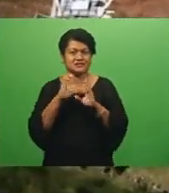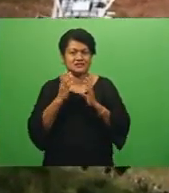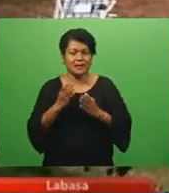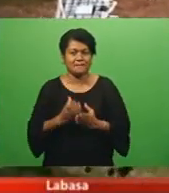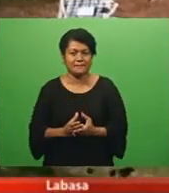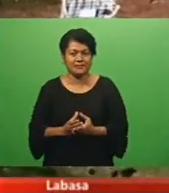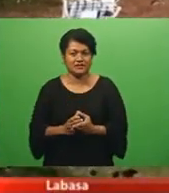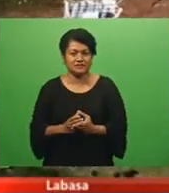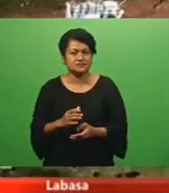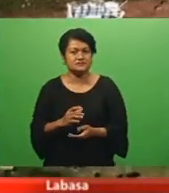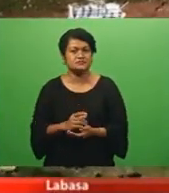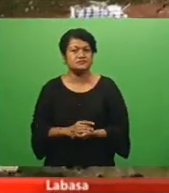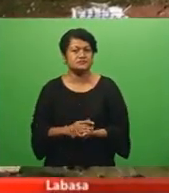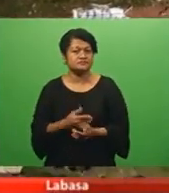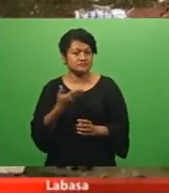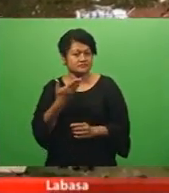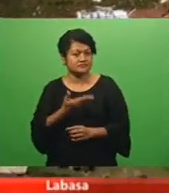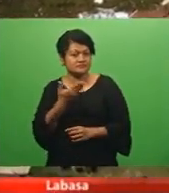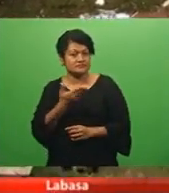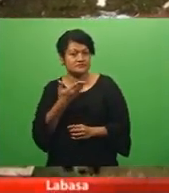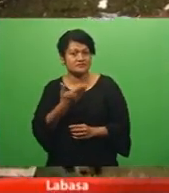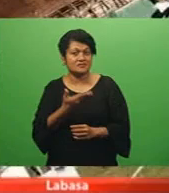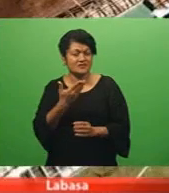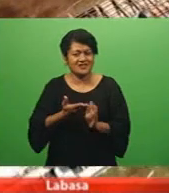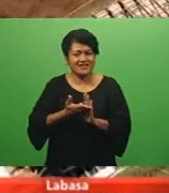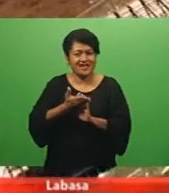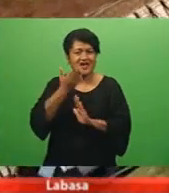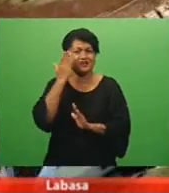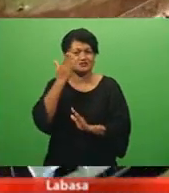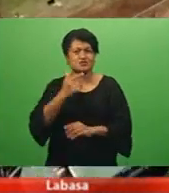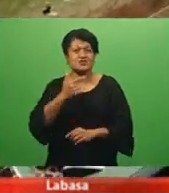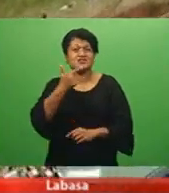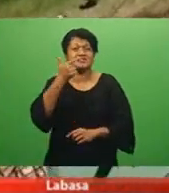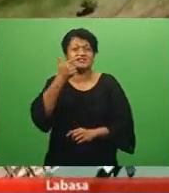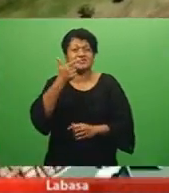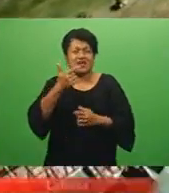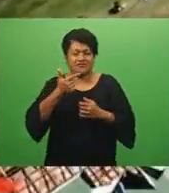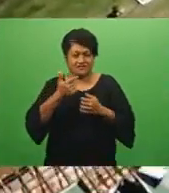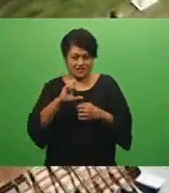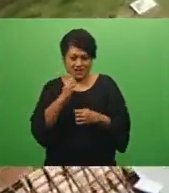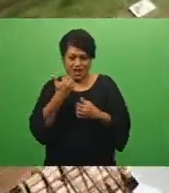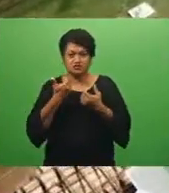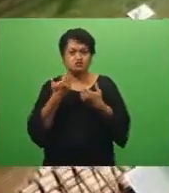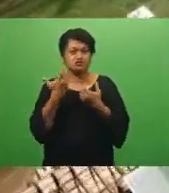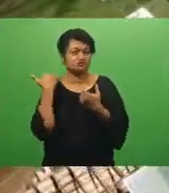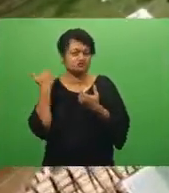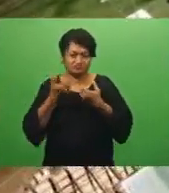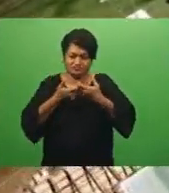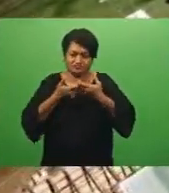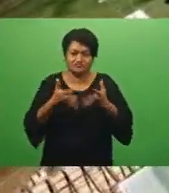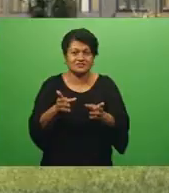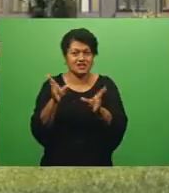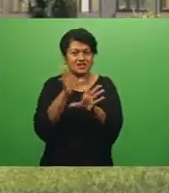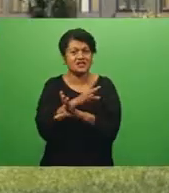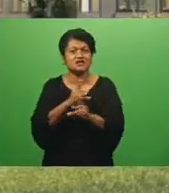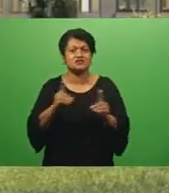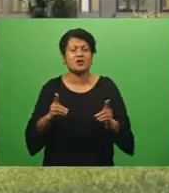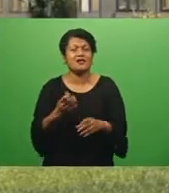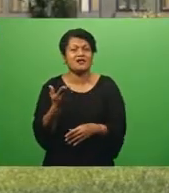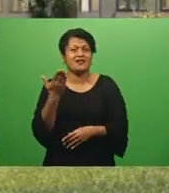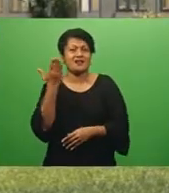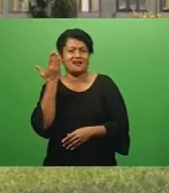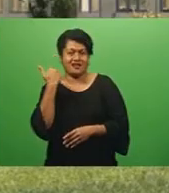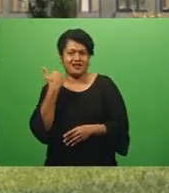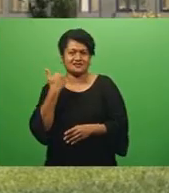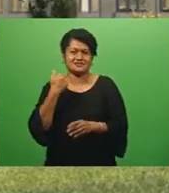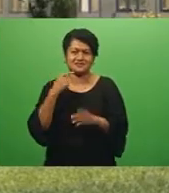Lekutu Secondary School lost all its 7 classrooms at the height of tropical cyclone Yasa last December. The students